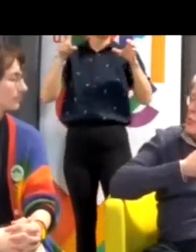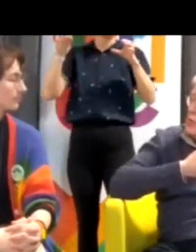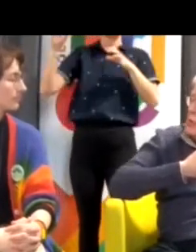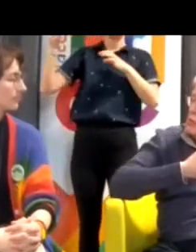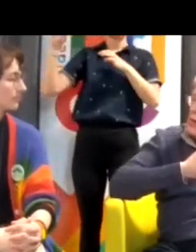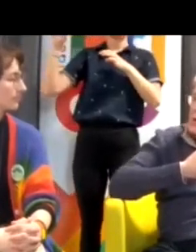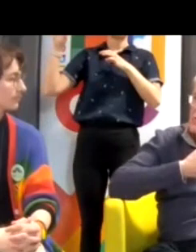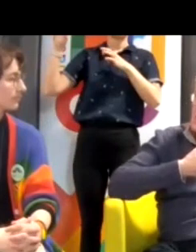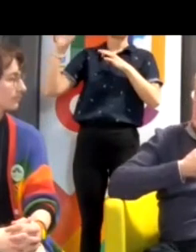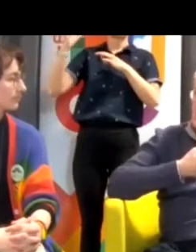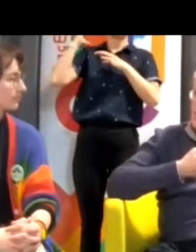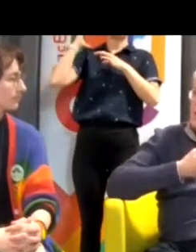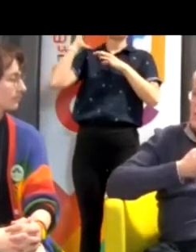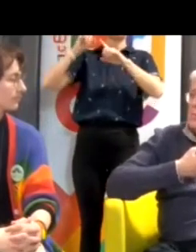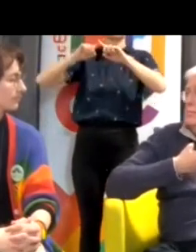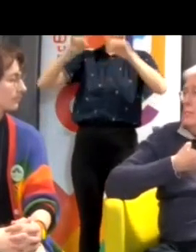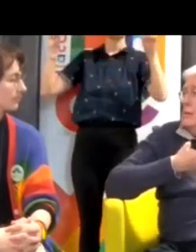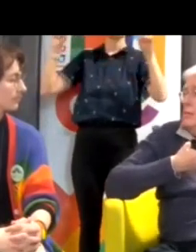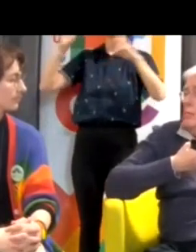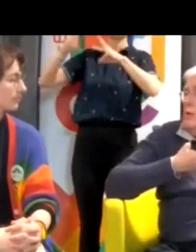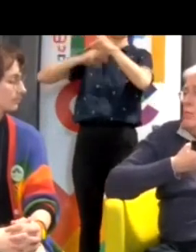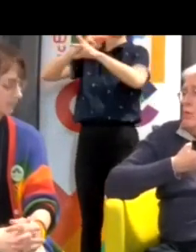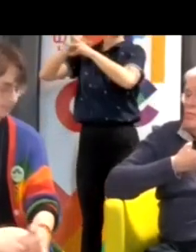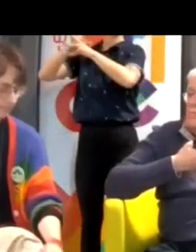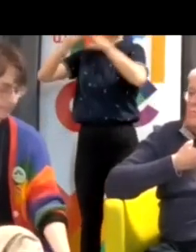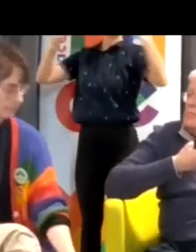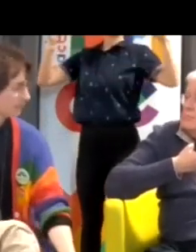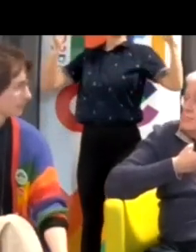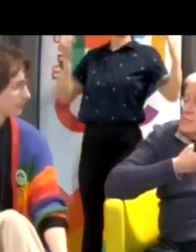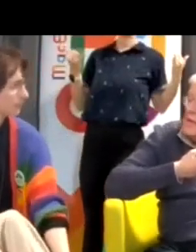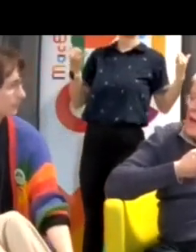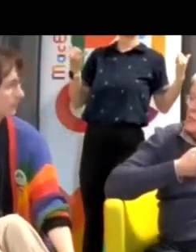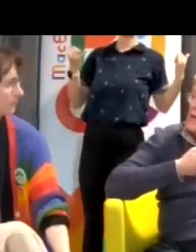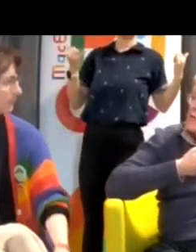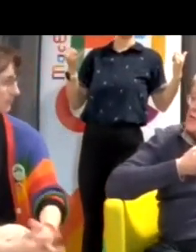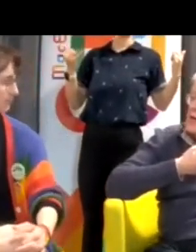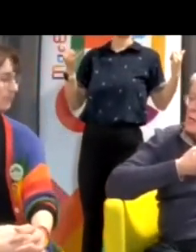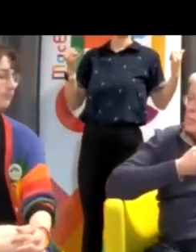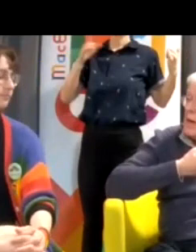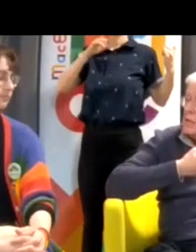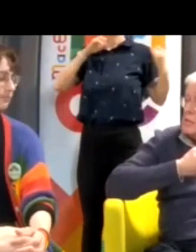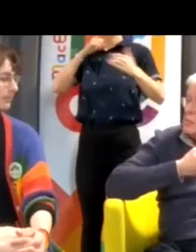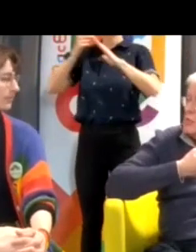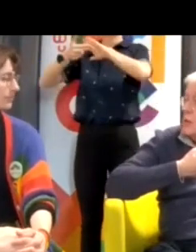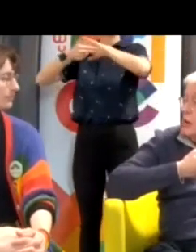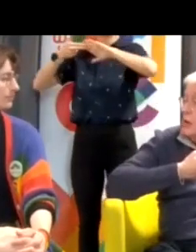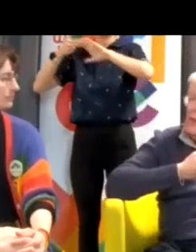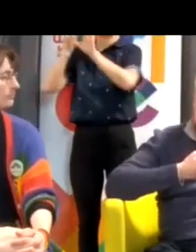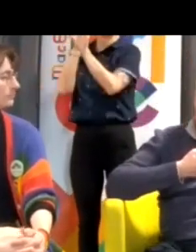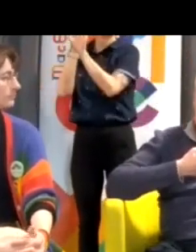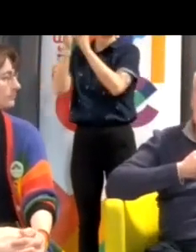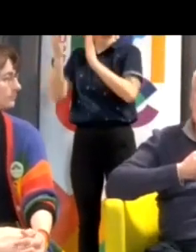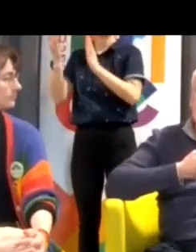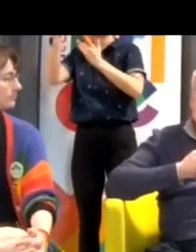different world where we were psychiatrically sick at best,